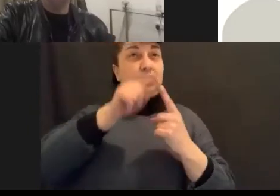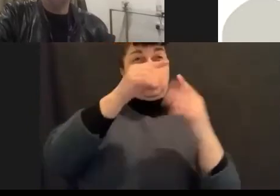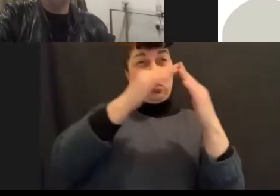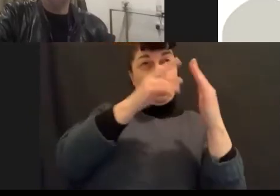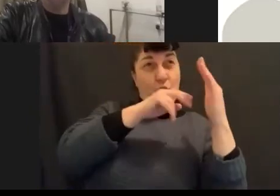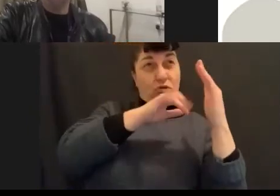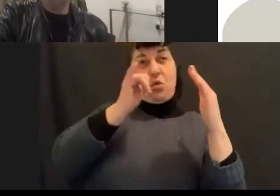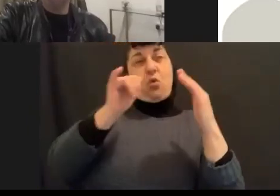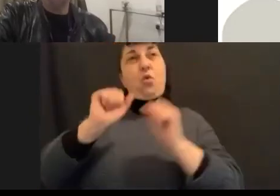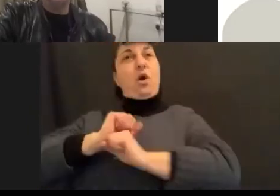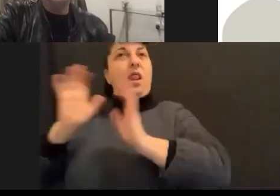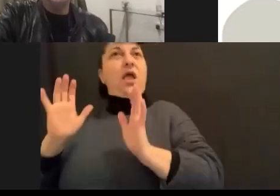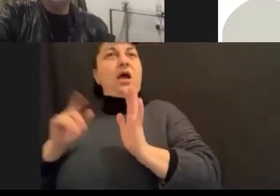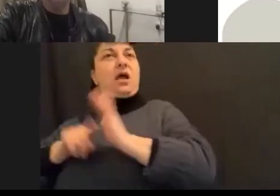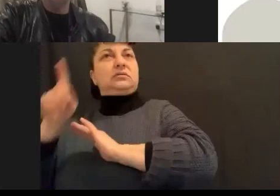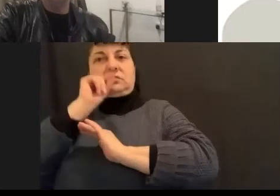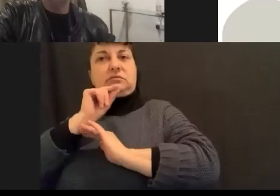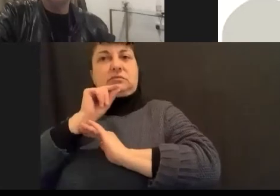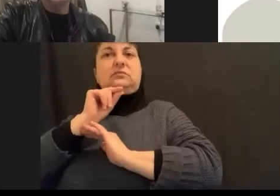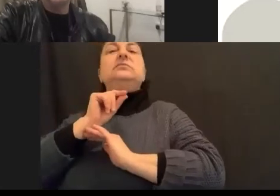is your own private business.